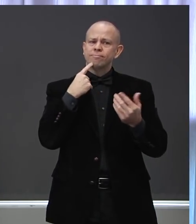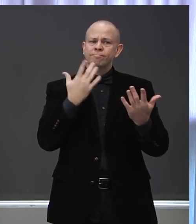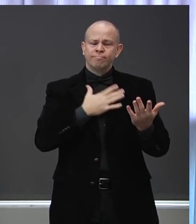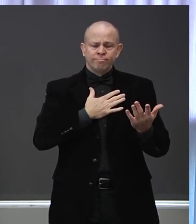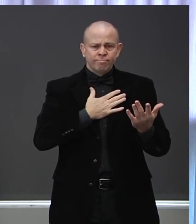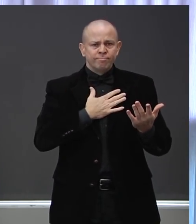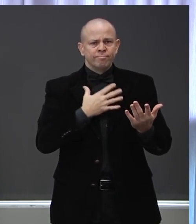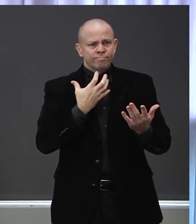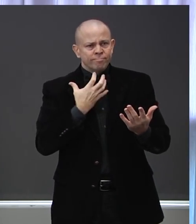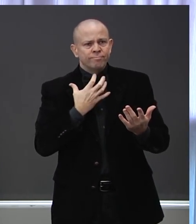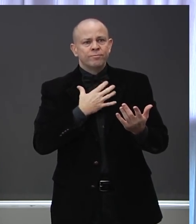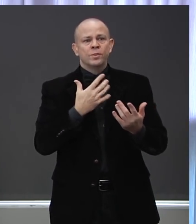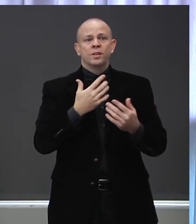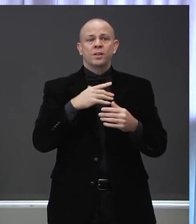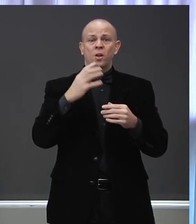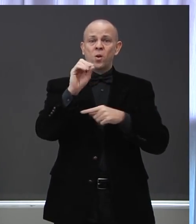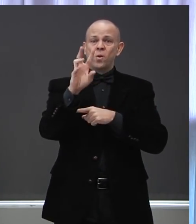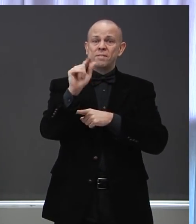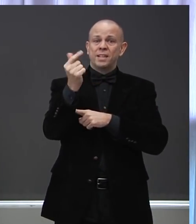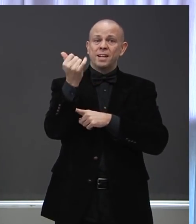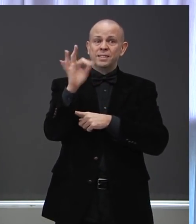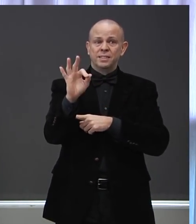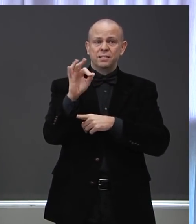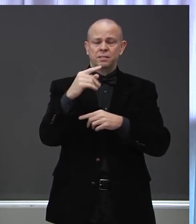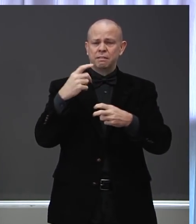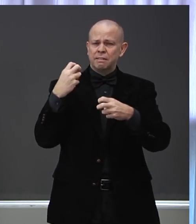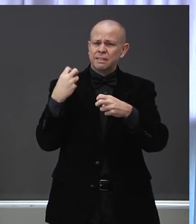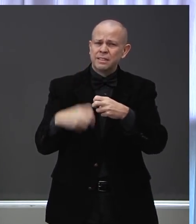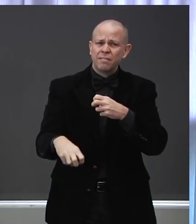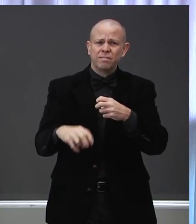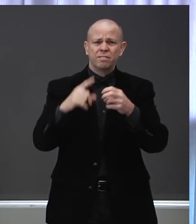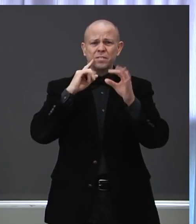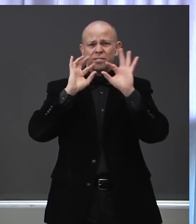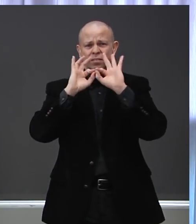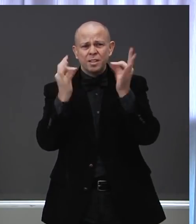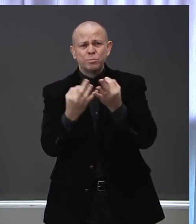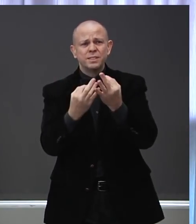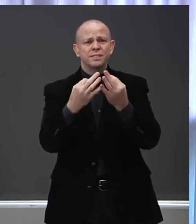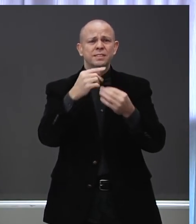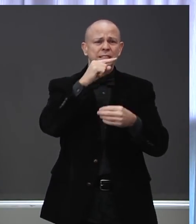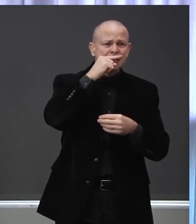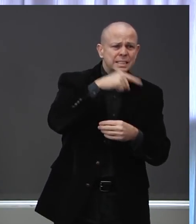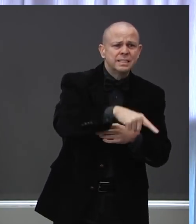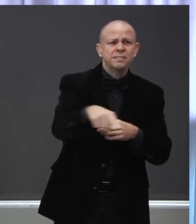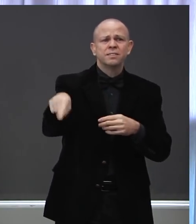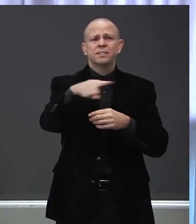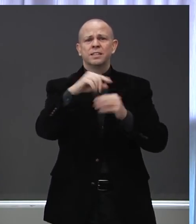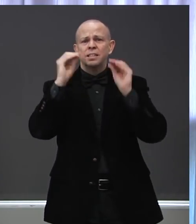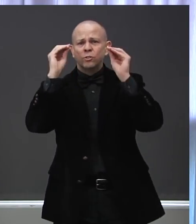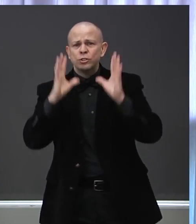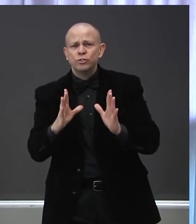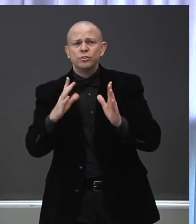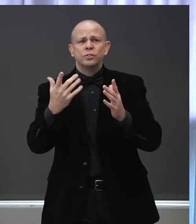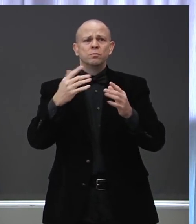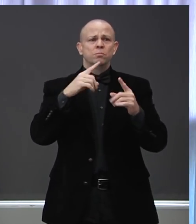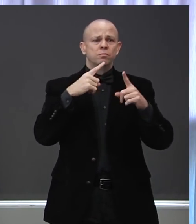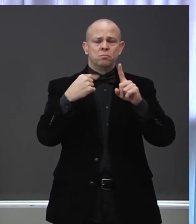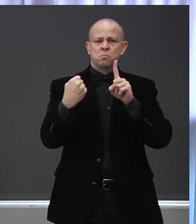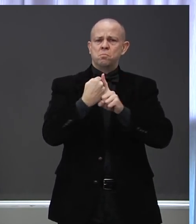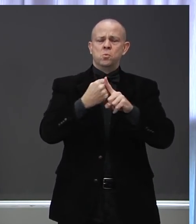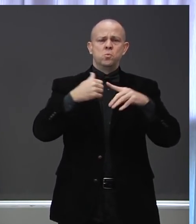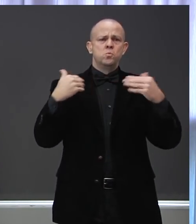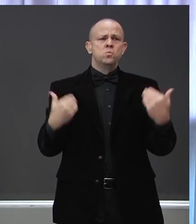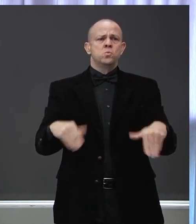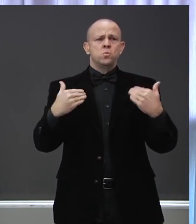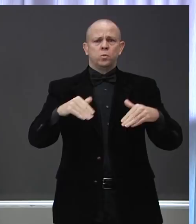for our families, our students in our schools, and our educators. It has impacted our lives in unprecedented ways,